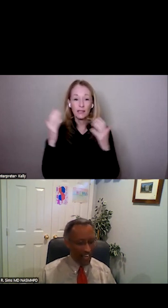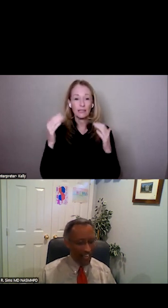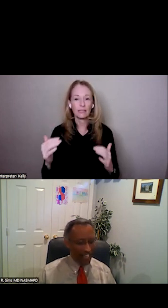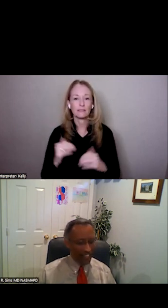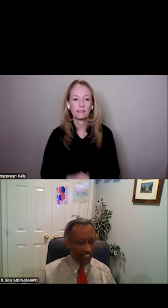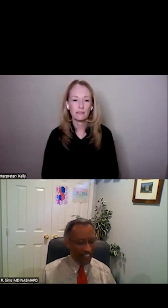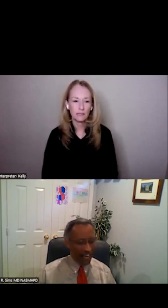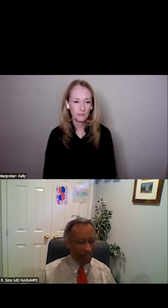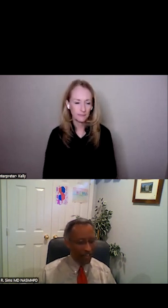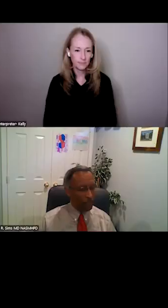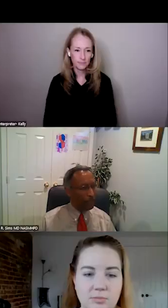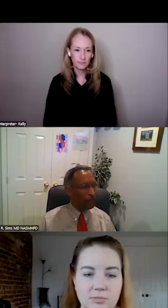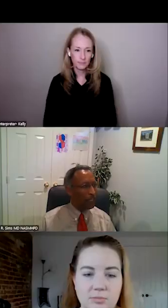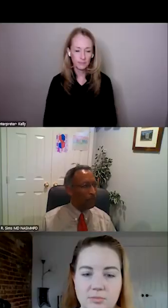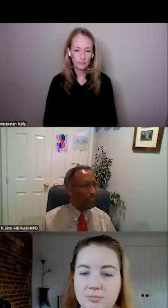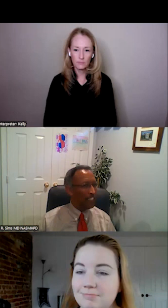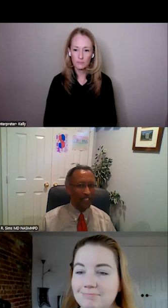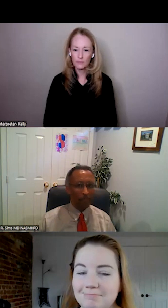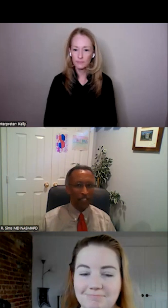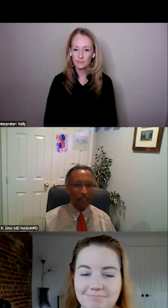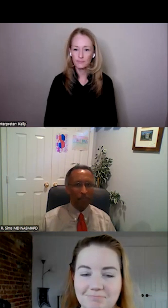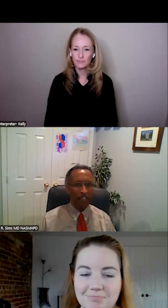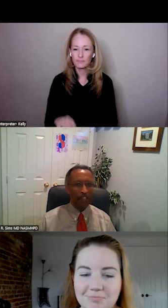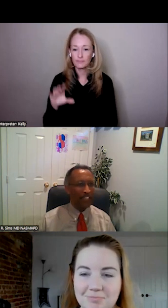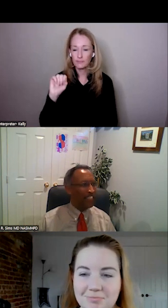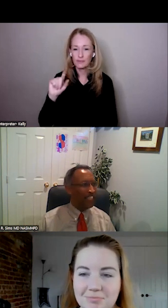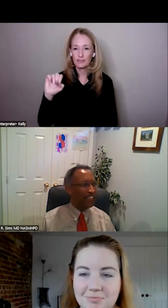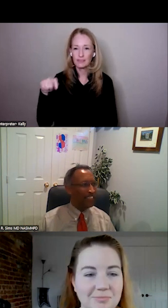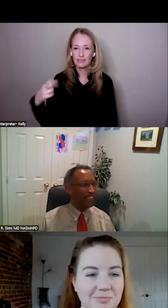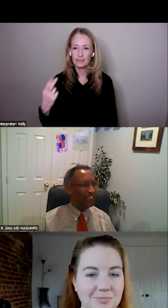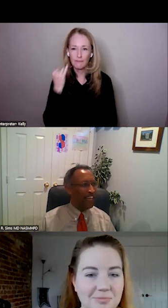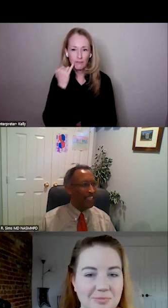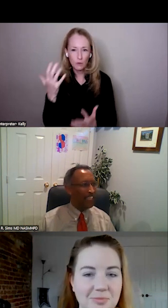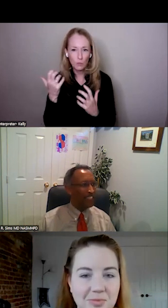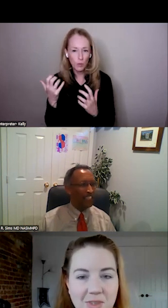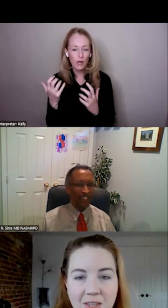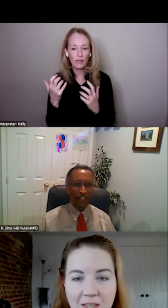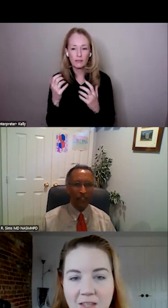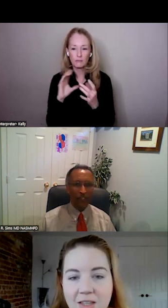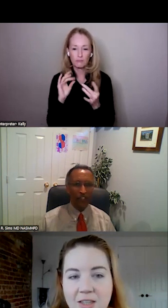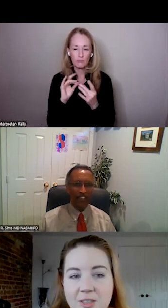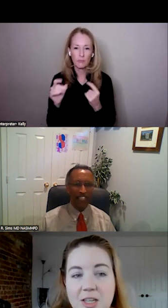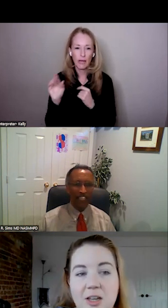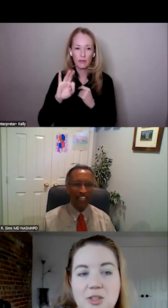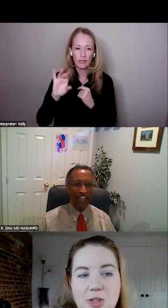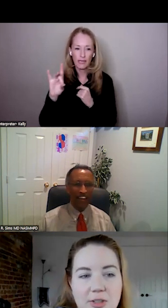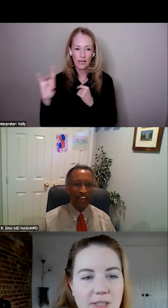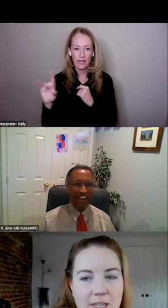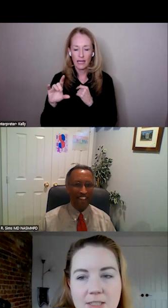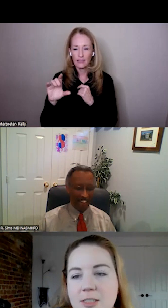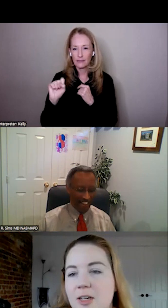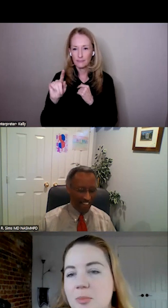And I'd like to ask at this time, Steph, if you'll come on and speak a little bit on the 988 states.